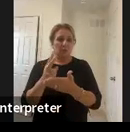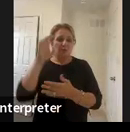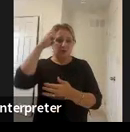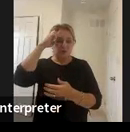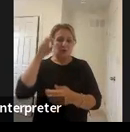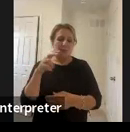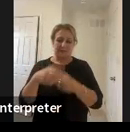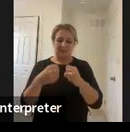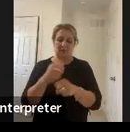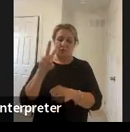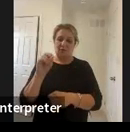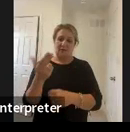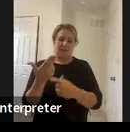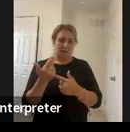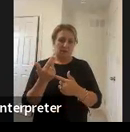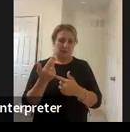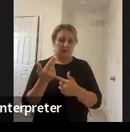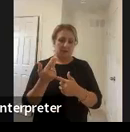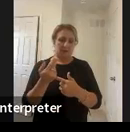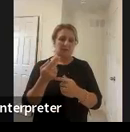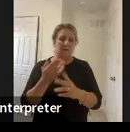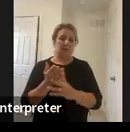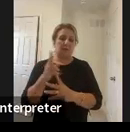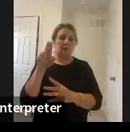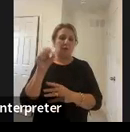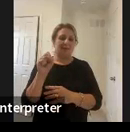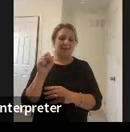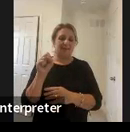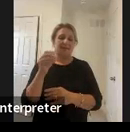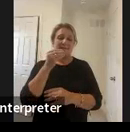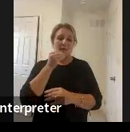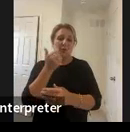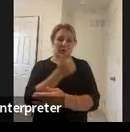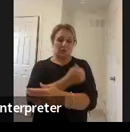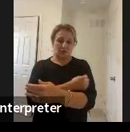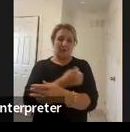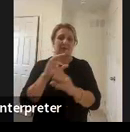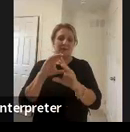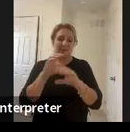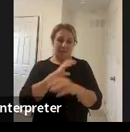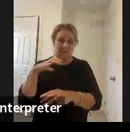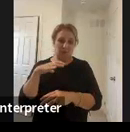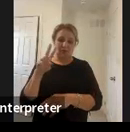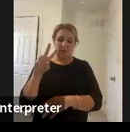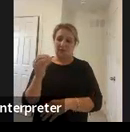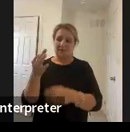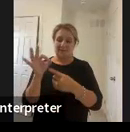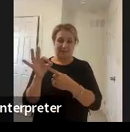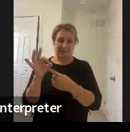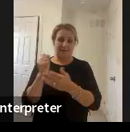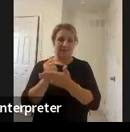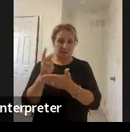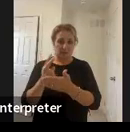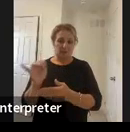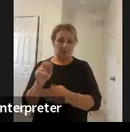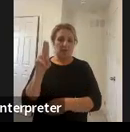in 2013 and by the U.S. Food and Drug Administration in 2019. The U.S. government